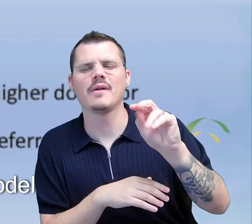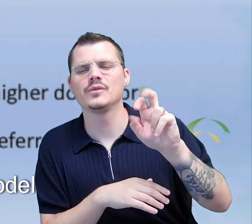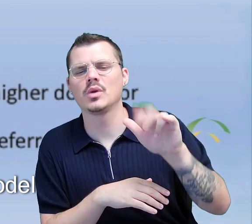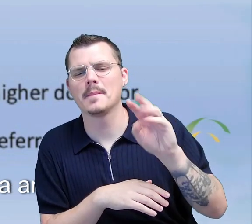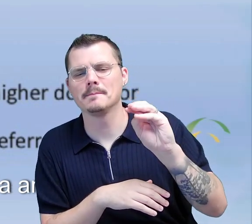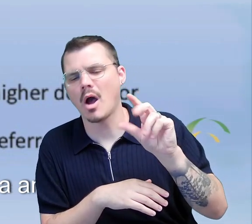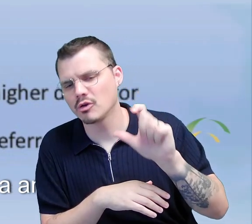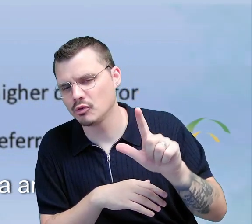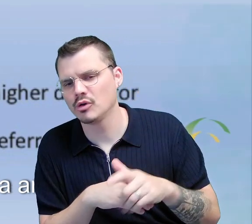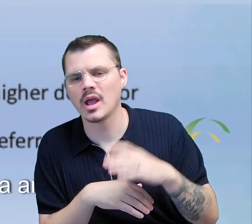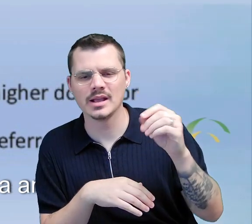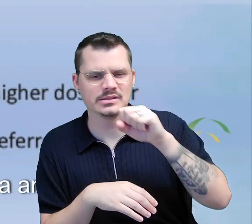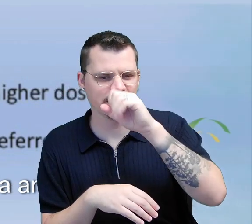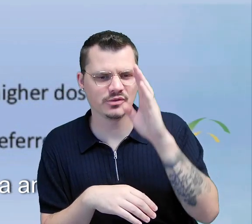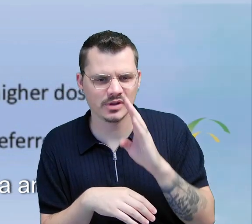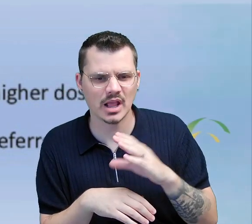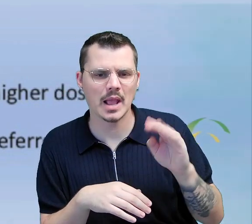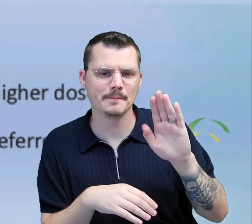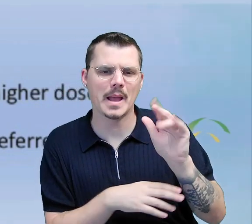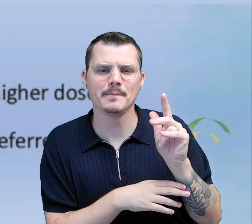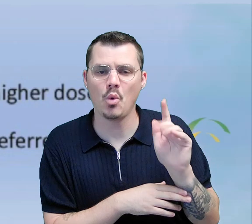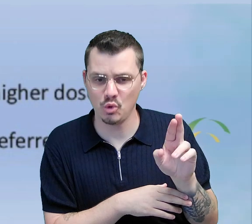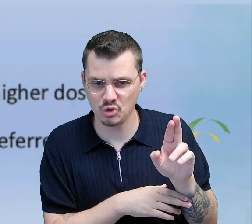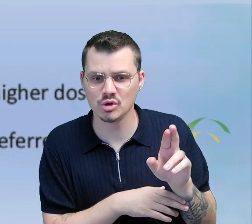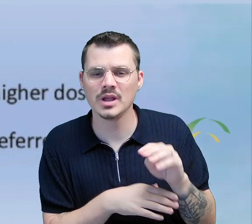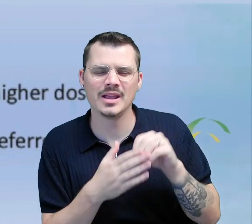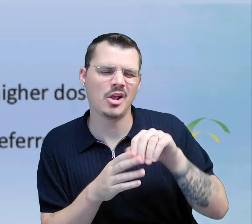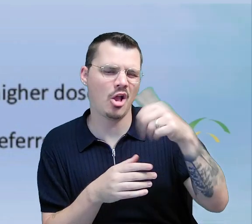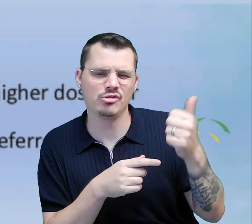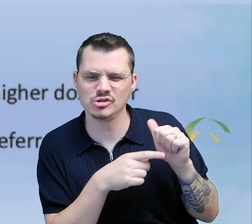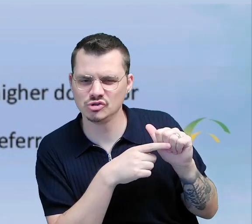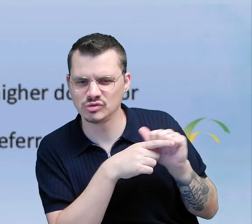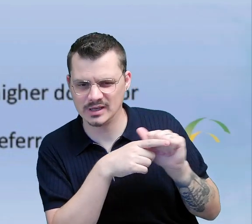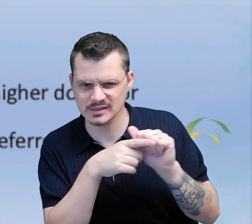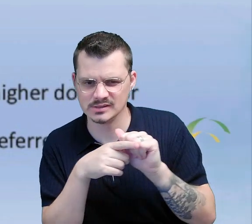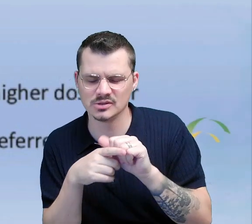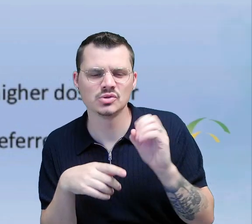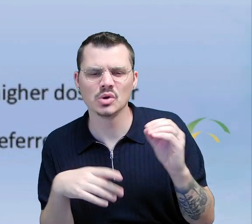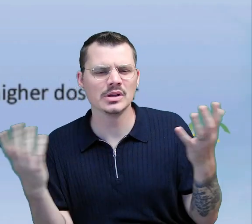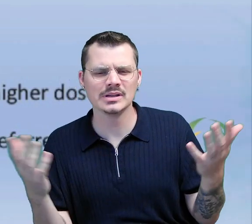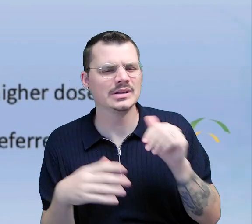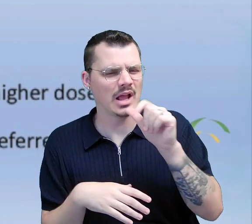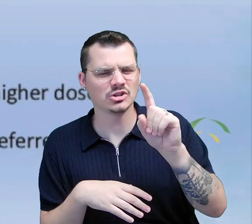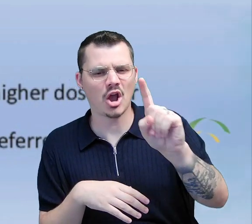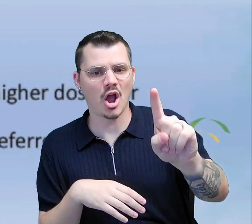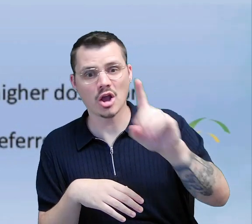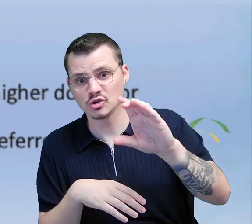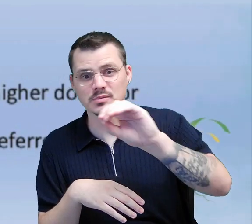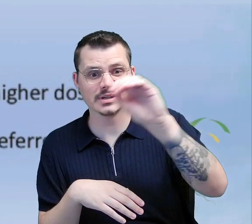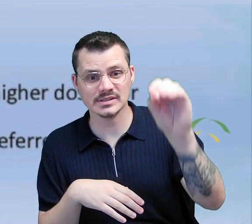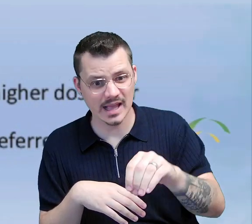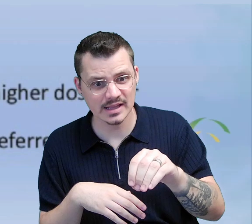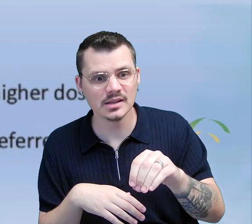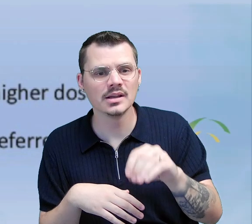recovery model, and we also talked about schizophrenia and bipolar disorder in other seminars. So it's not